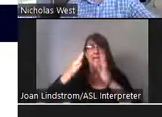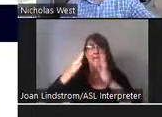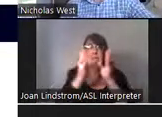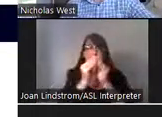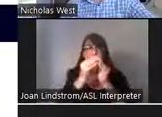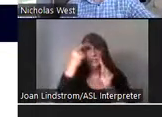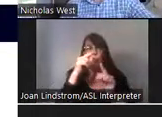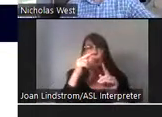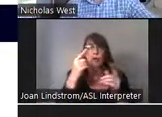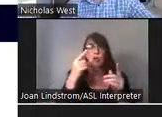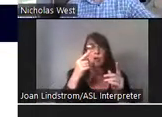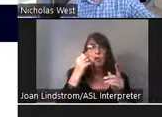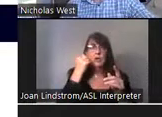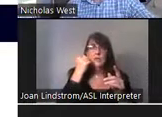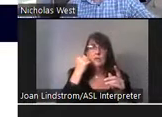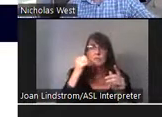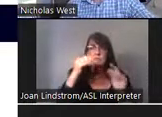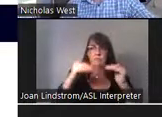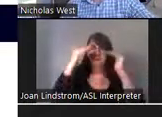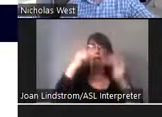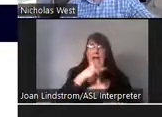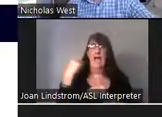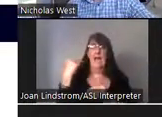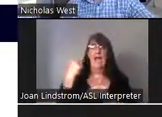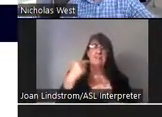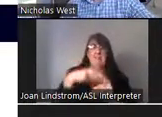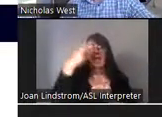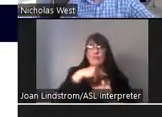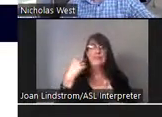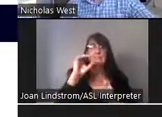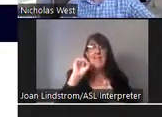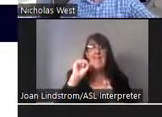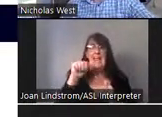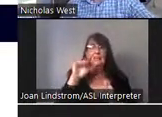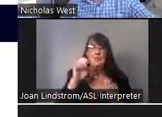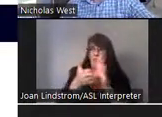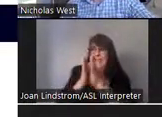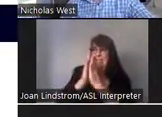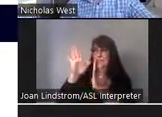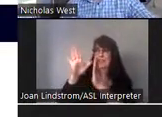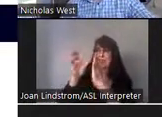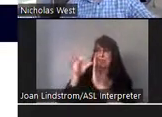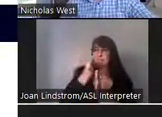of our big high risk acquisitions to offer their expertise in this area.